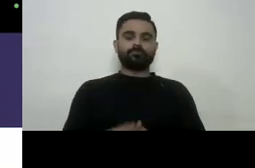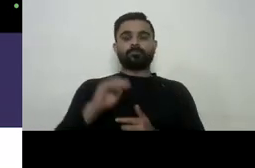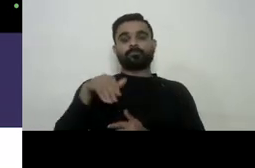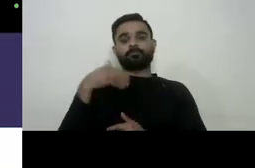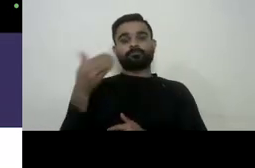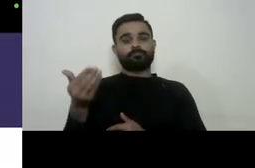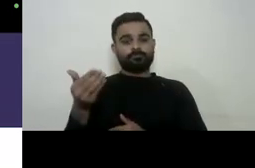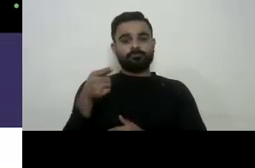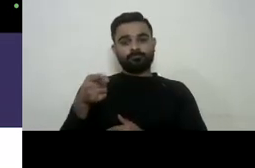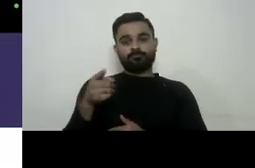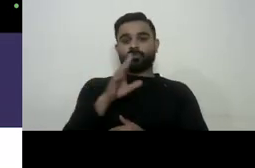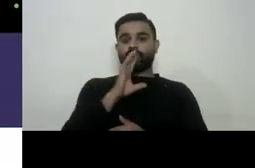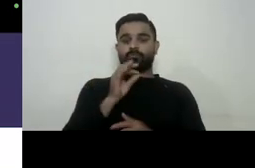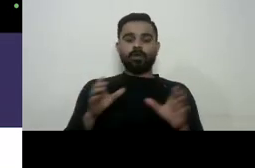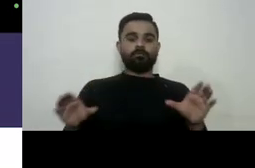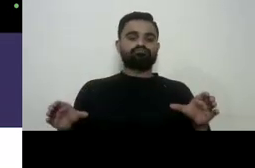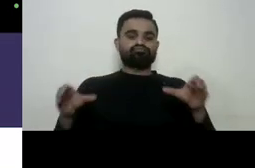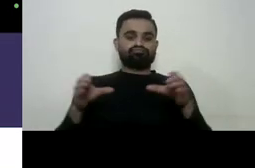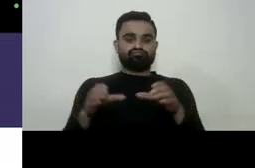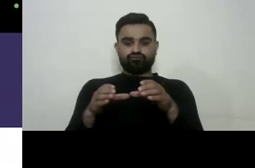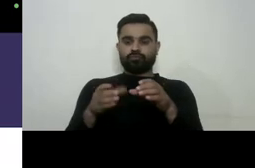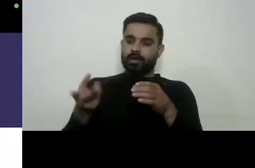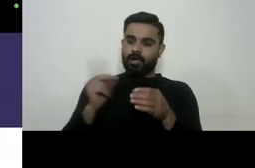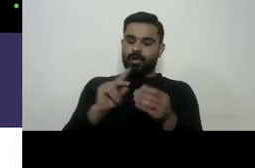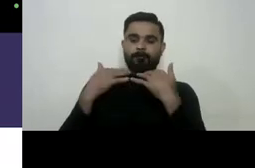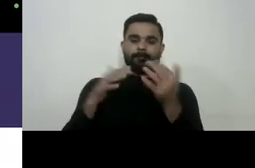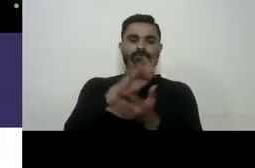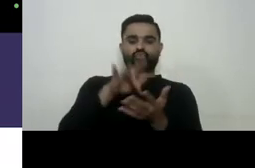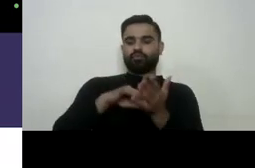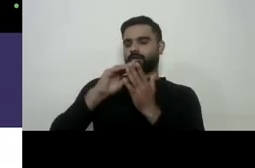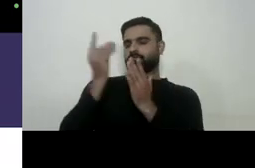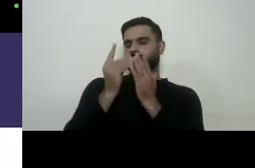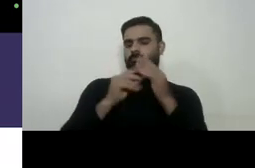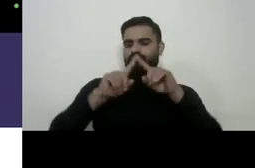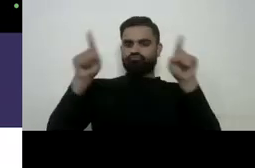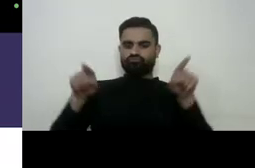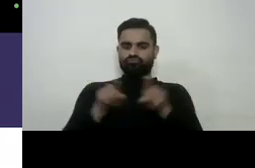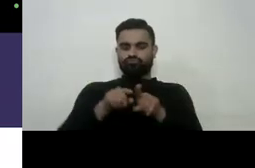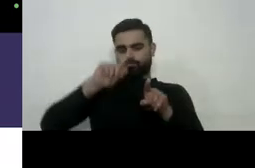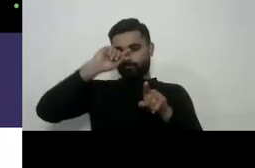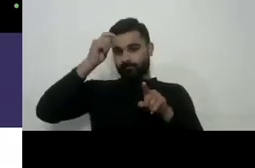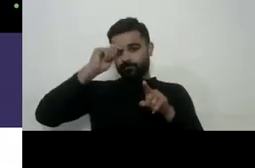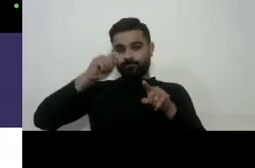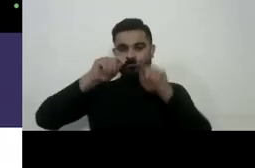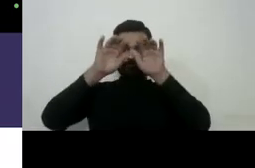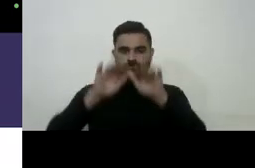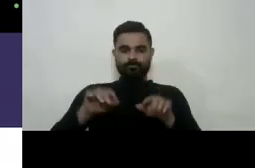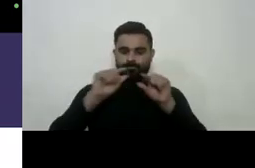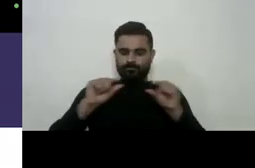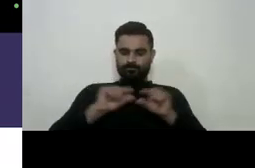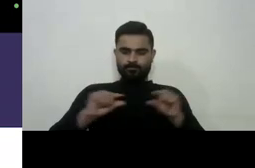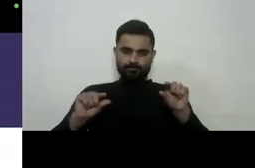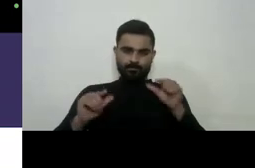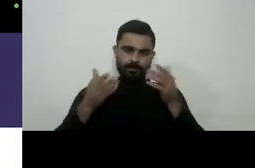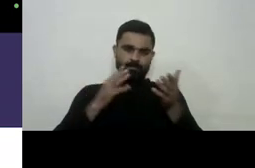then they reassemble. Each group will design a chart in English with,